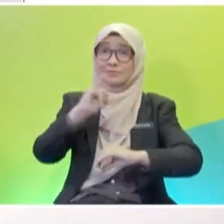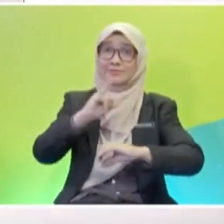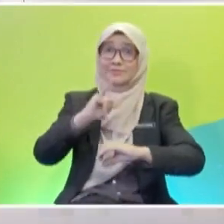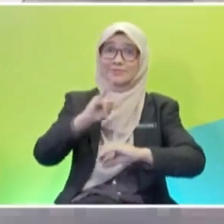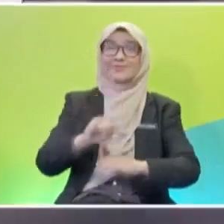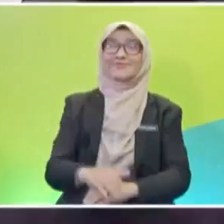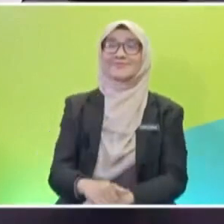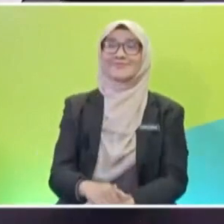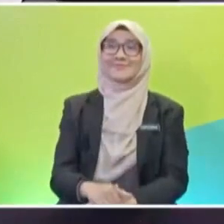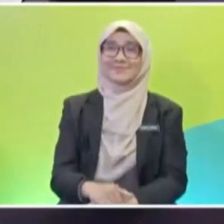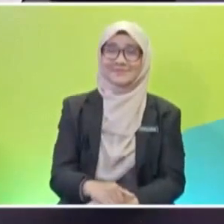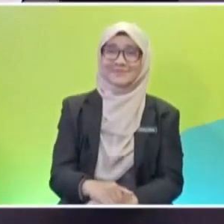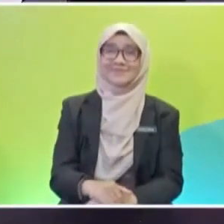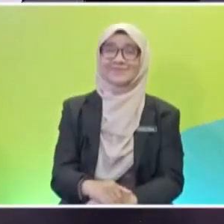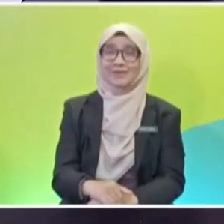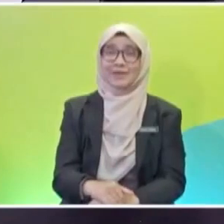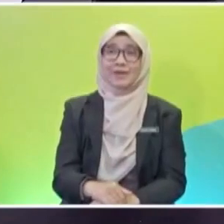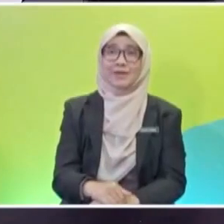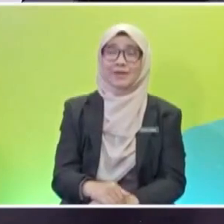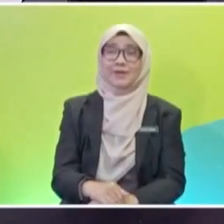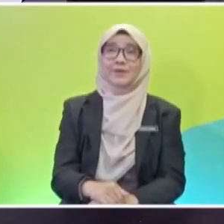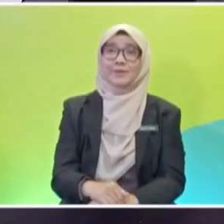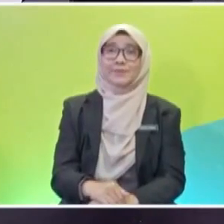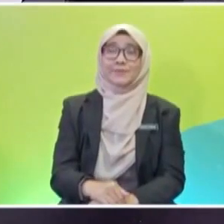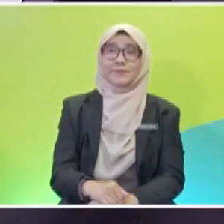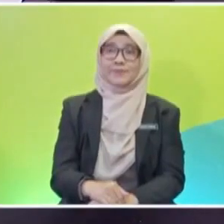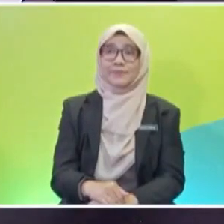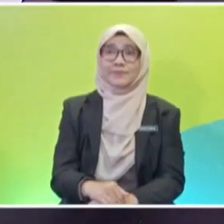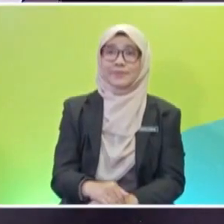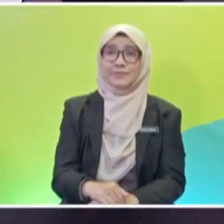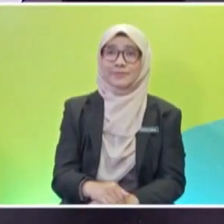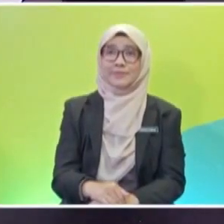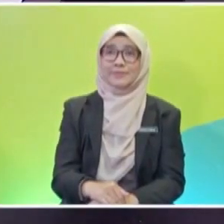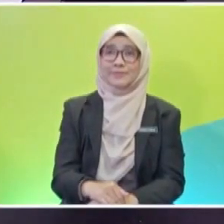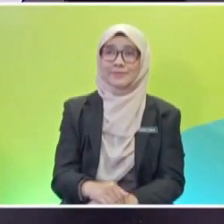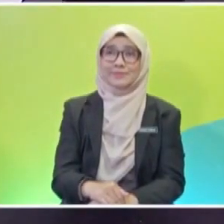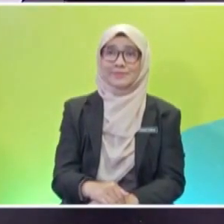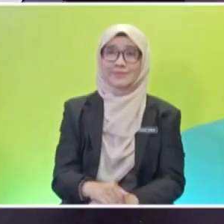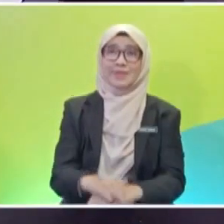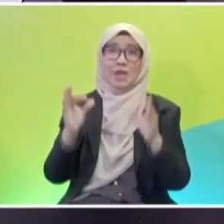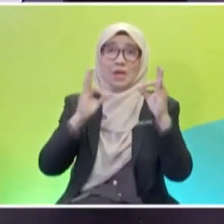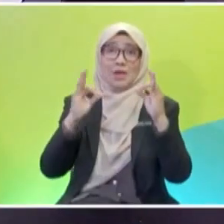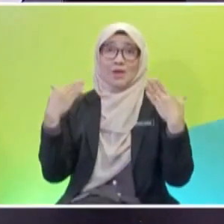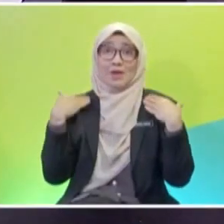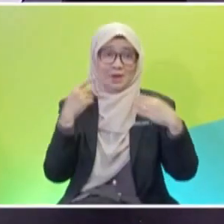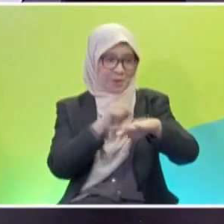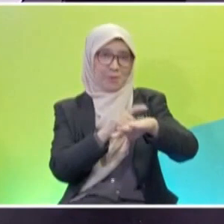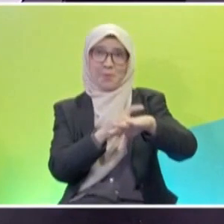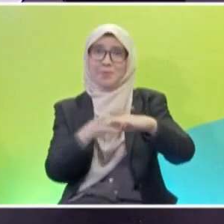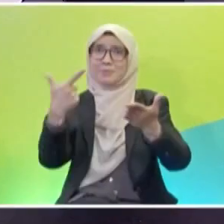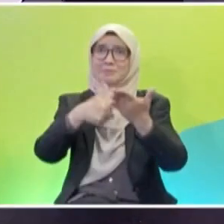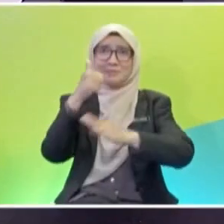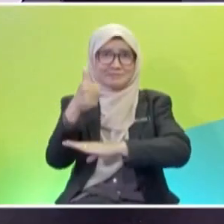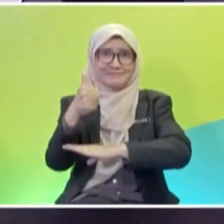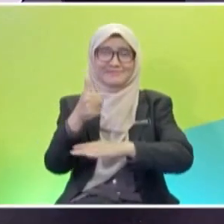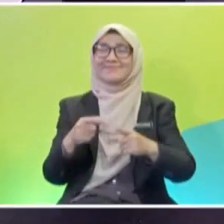want. Okay, all right. Okay, it would be nice if you can have that tick tock, tick tock. Yes, a timer actually. Yes. Okay.